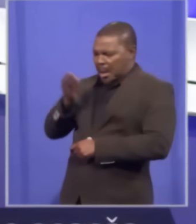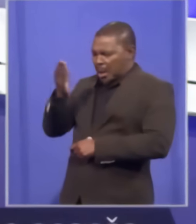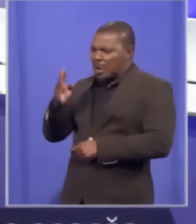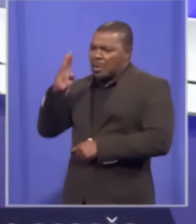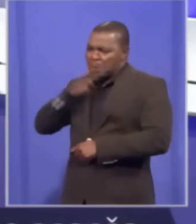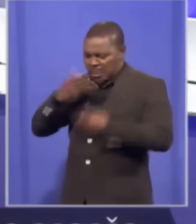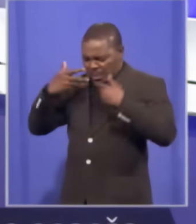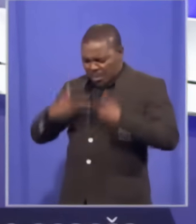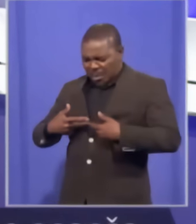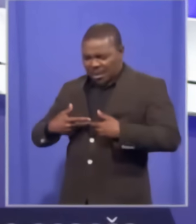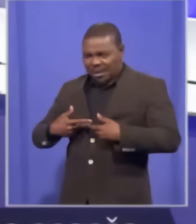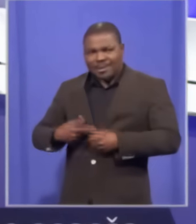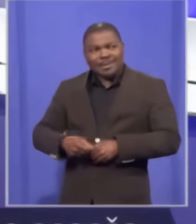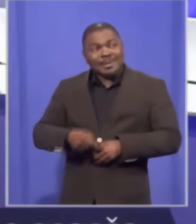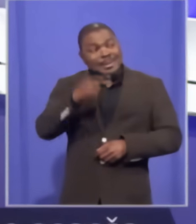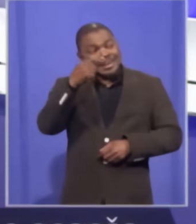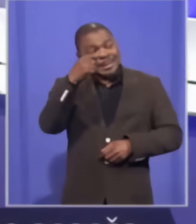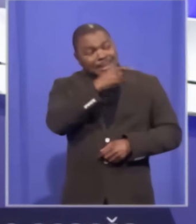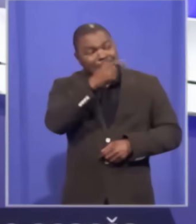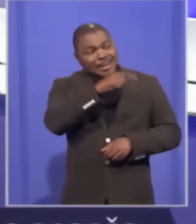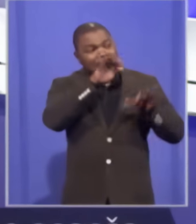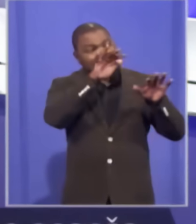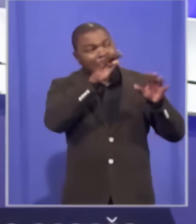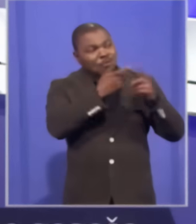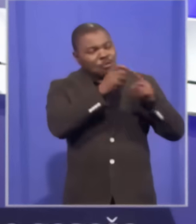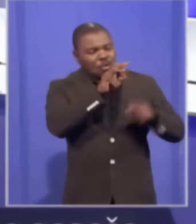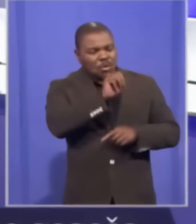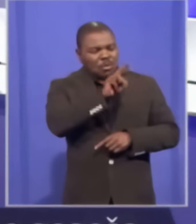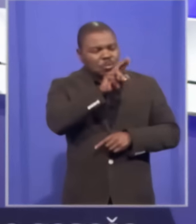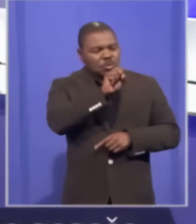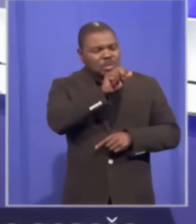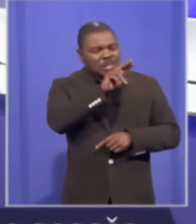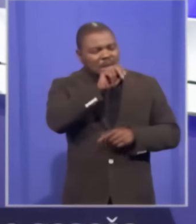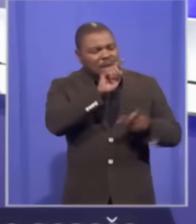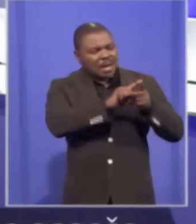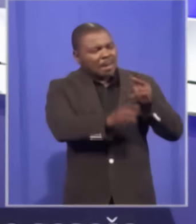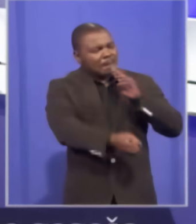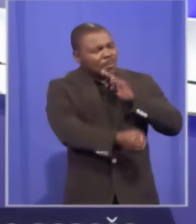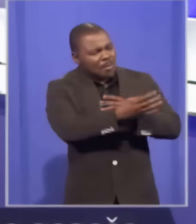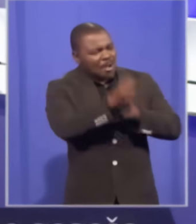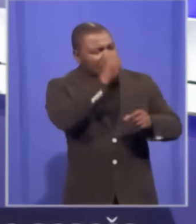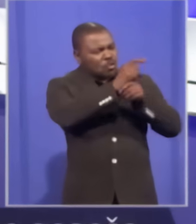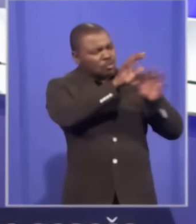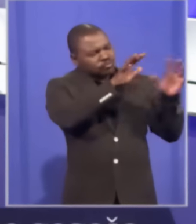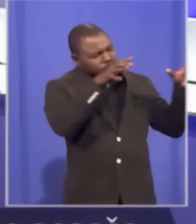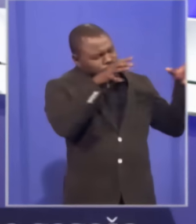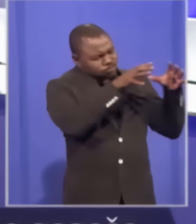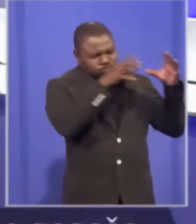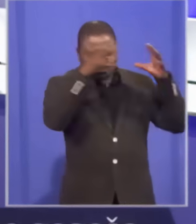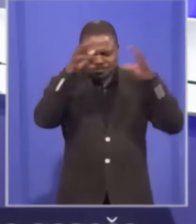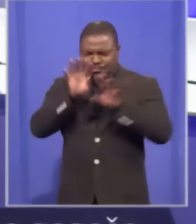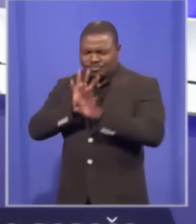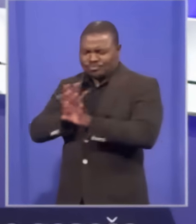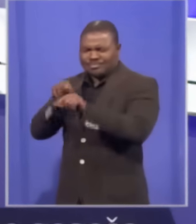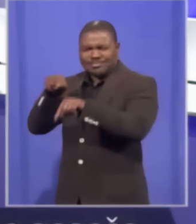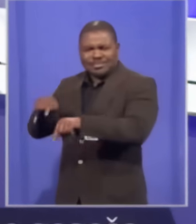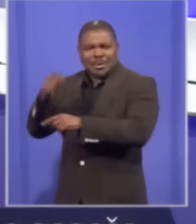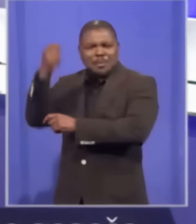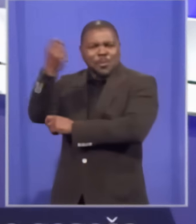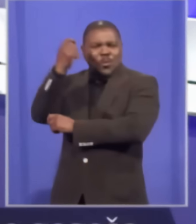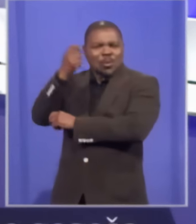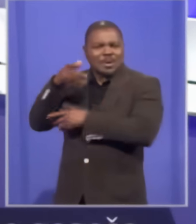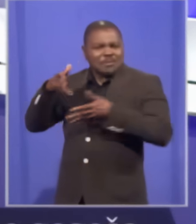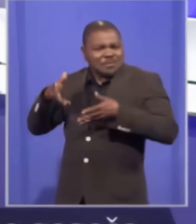tla jwang gore yena a o bitša batho ba o tšwa bo Messina le bo Mpumalanga bo Gauteng go tlo matšha Polokwane ba matšhetša meara